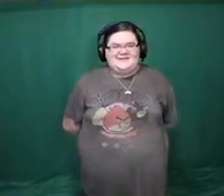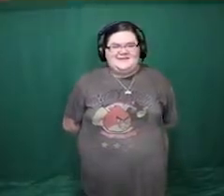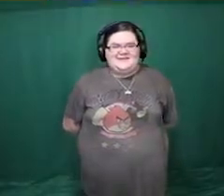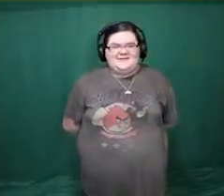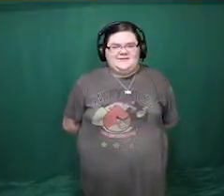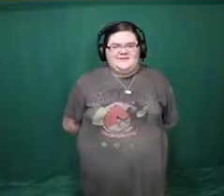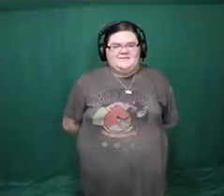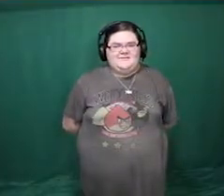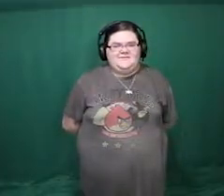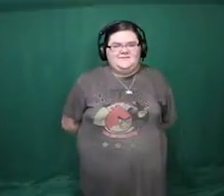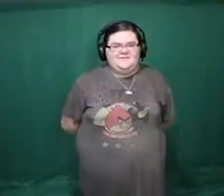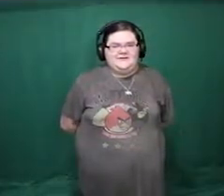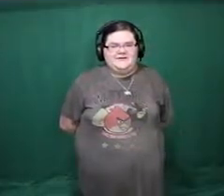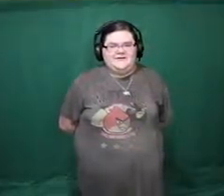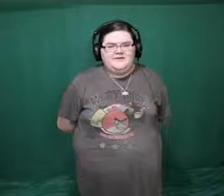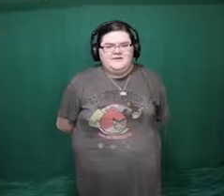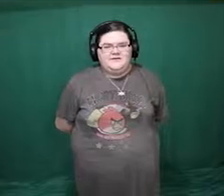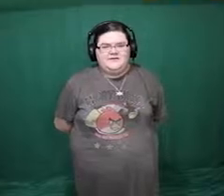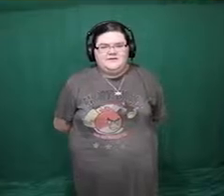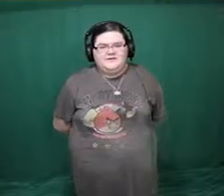And now we get round. Oh.